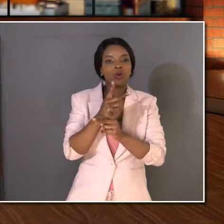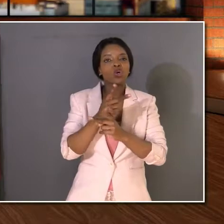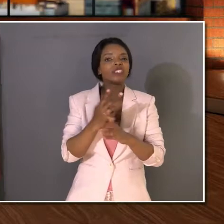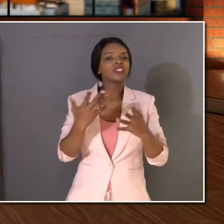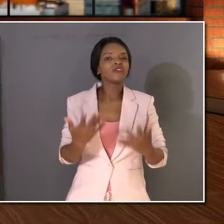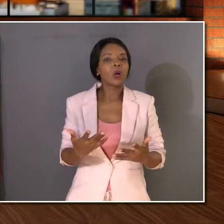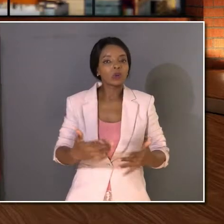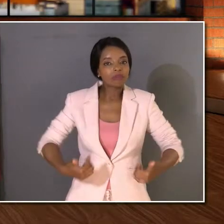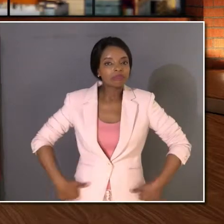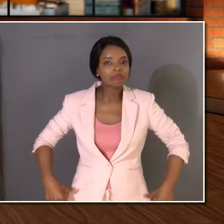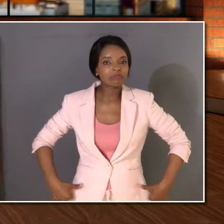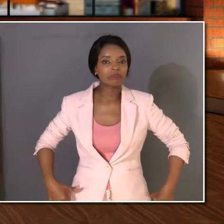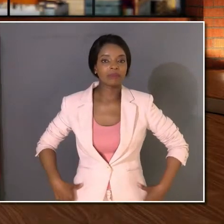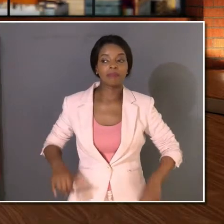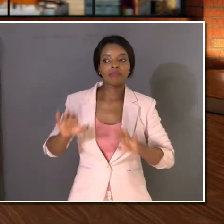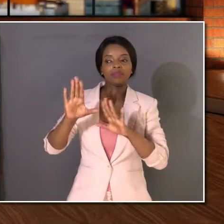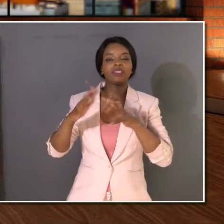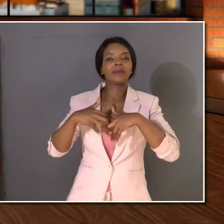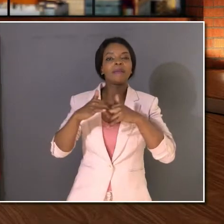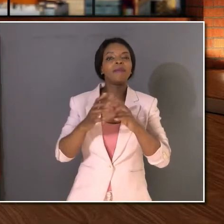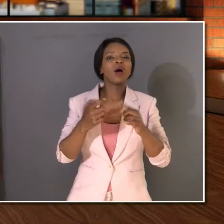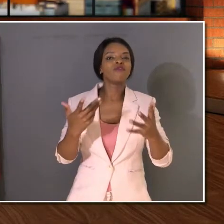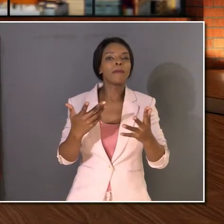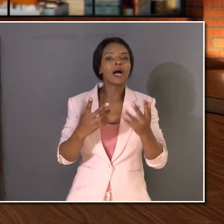bed protectors made from natural fiber.